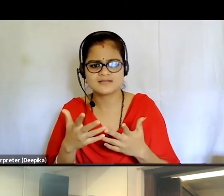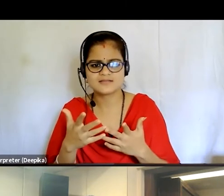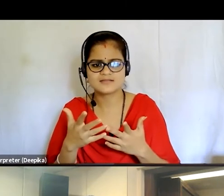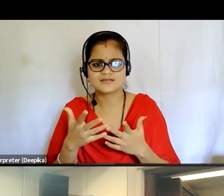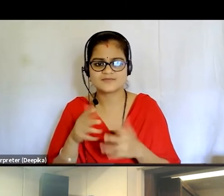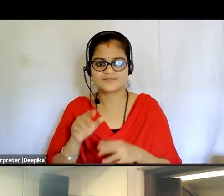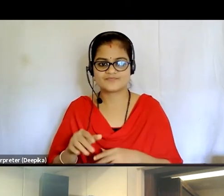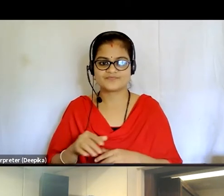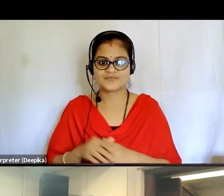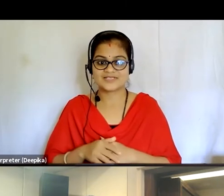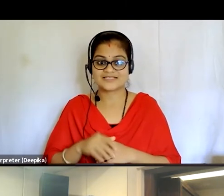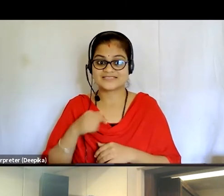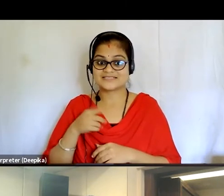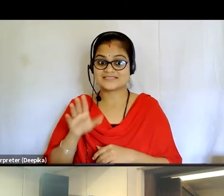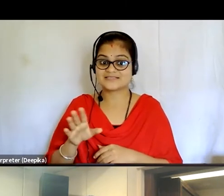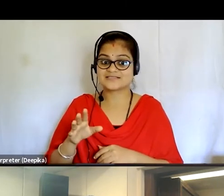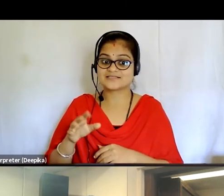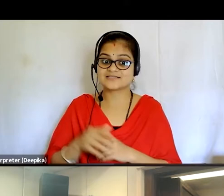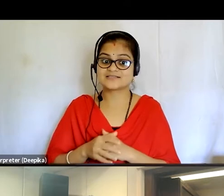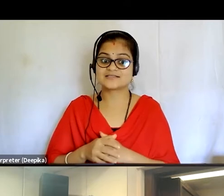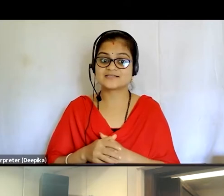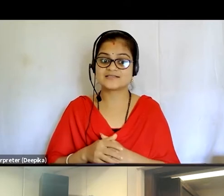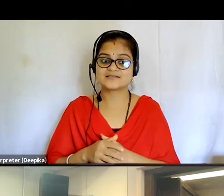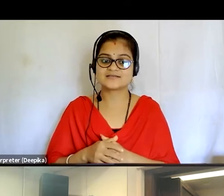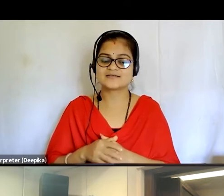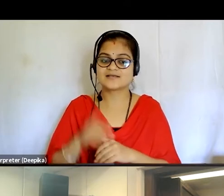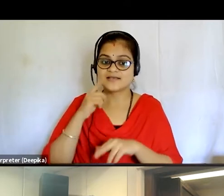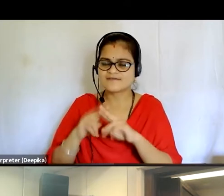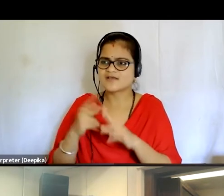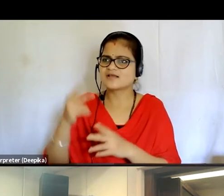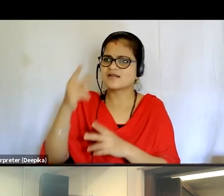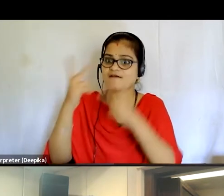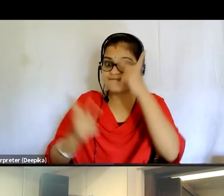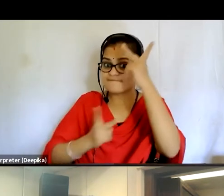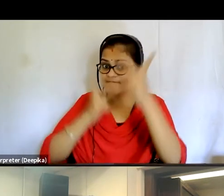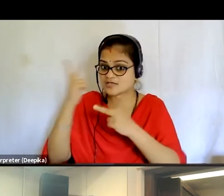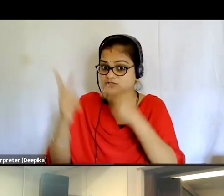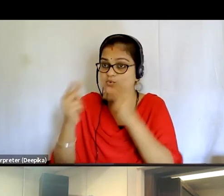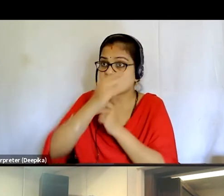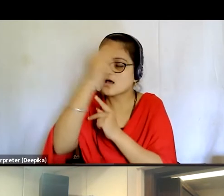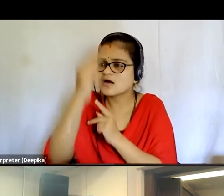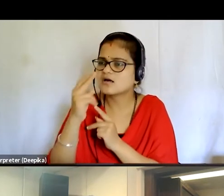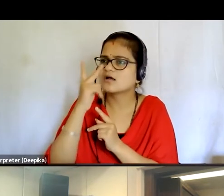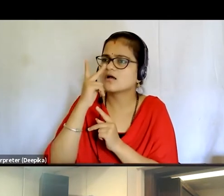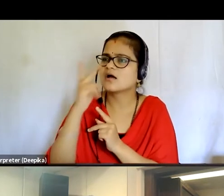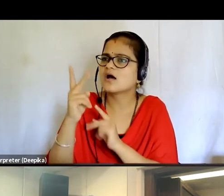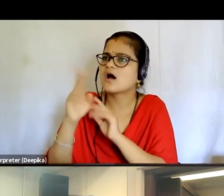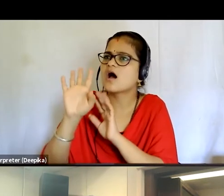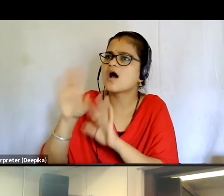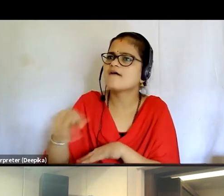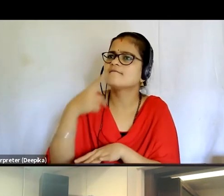the senses that they do not usually employ when they approach the visual arts, the sense of sound?